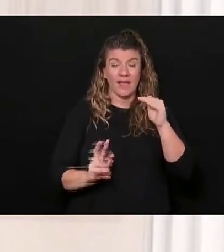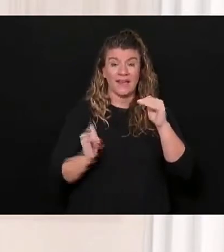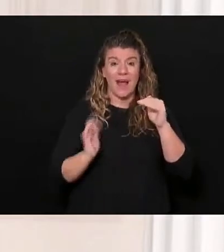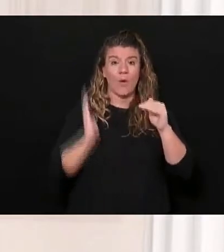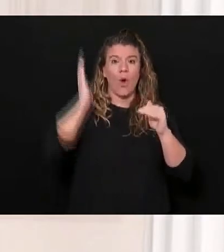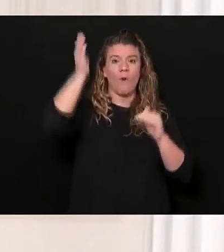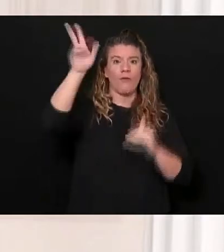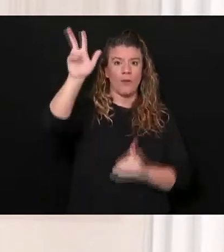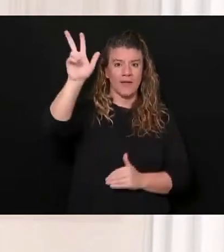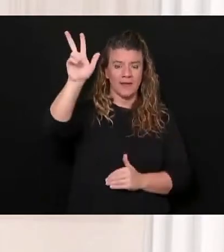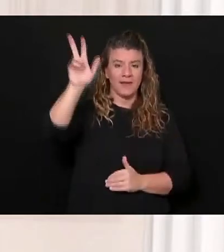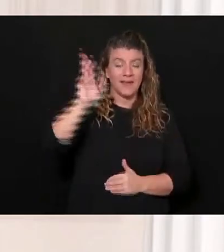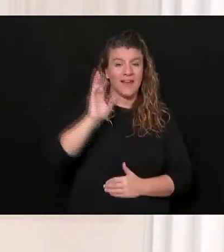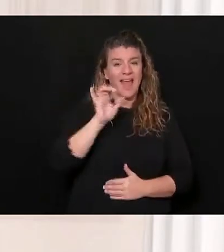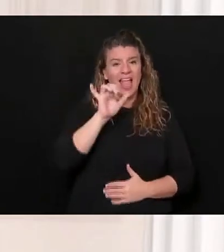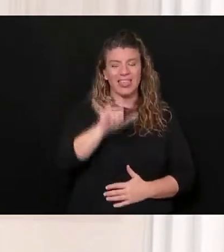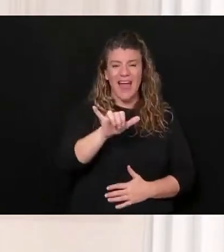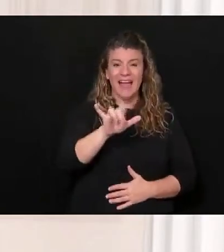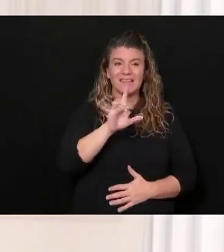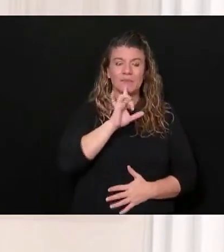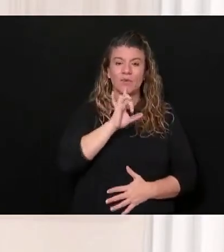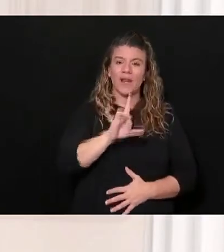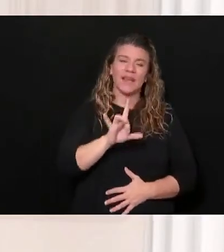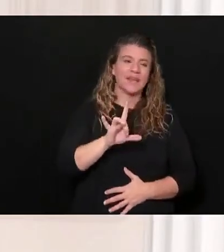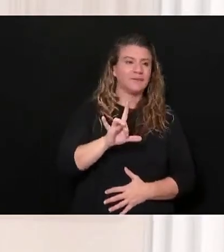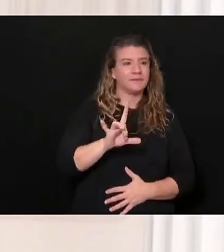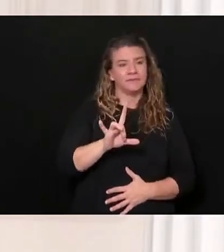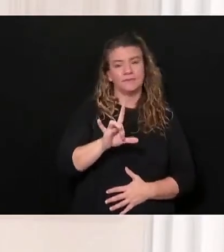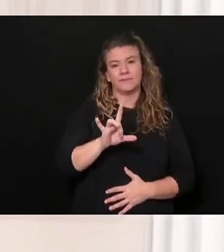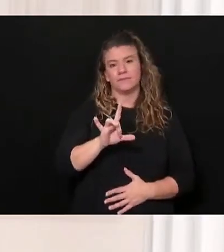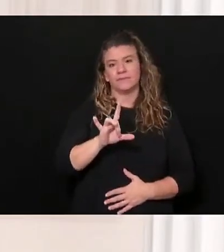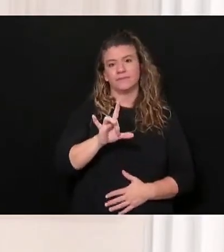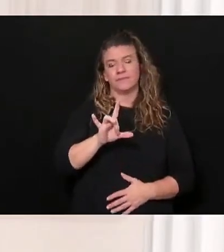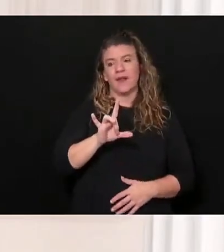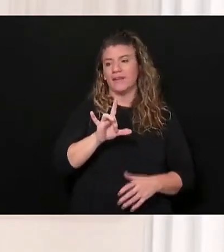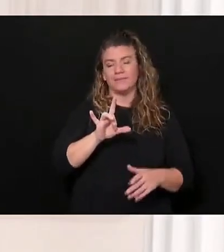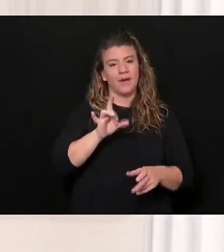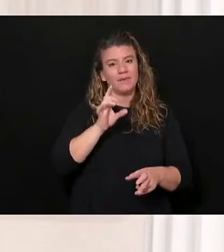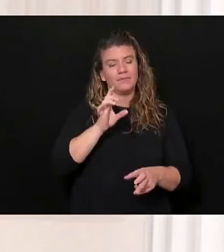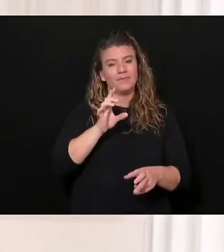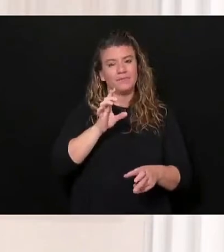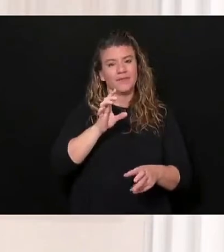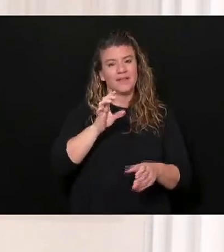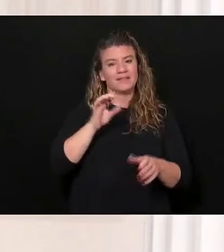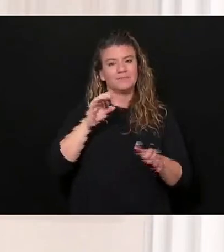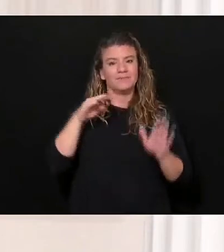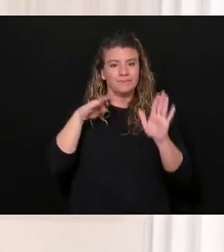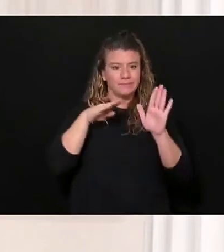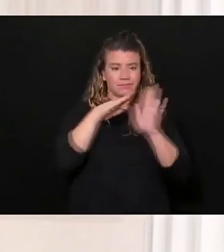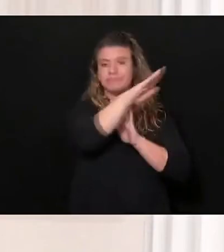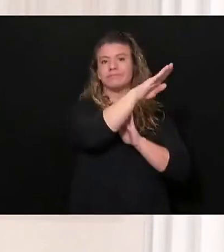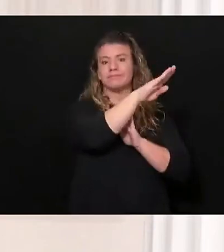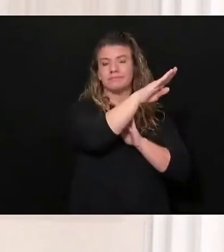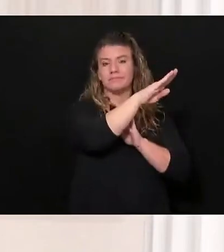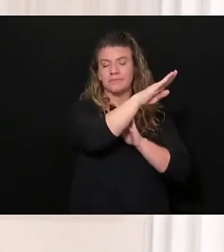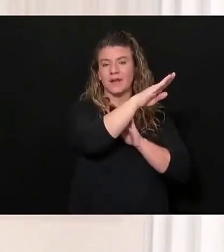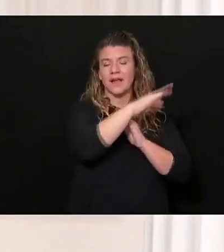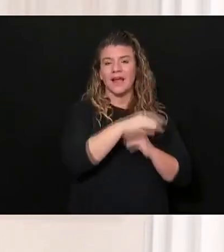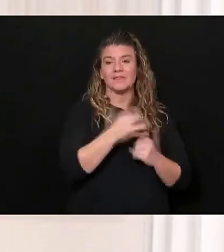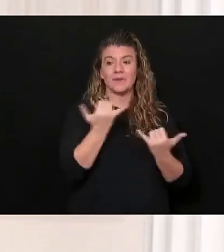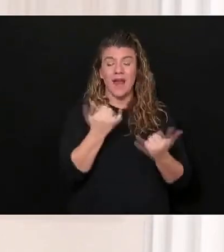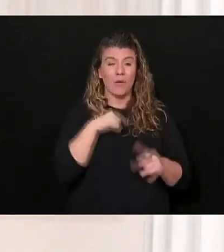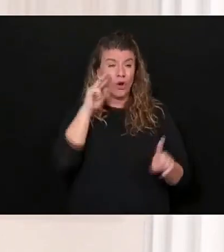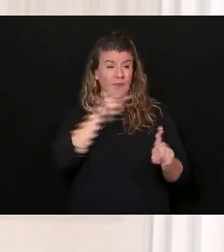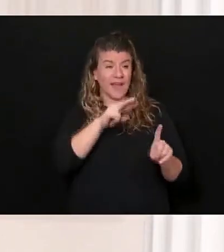3. And that's been kind of an inexorable climb, which demonstrates that at a percent of all the tests we're